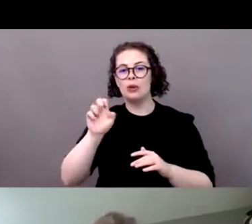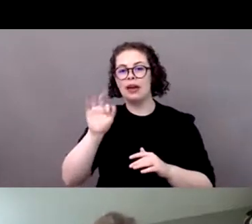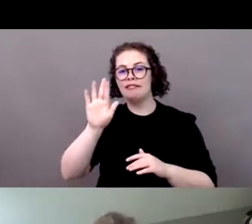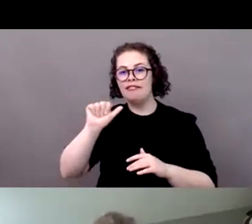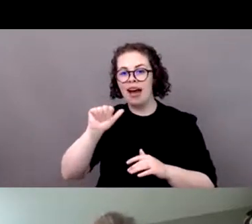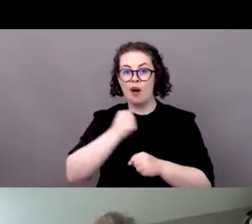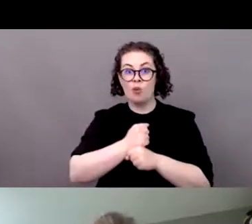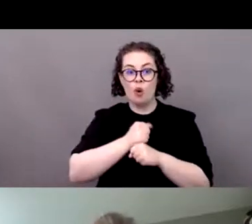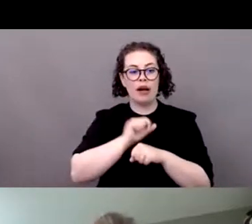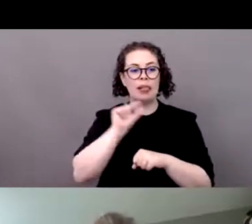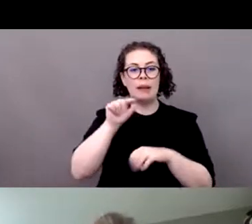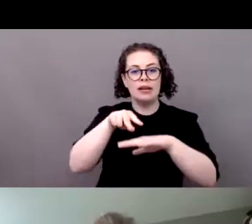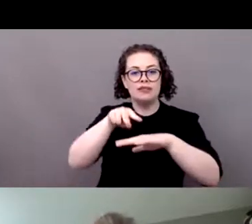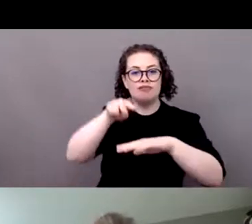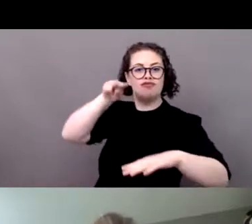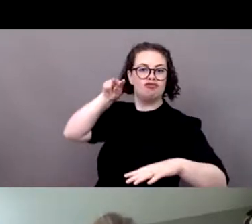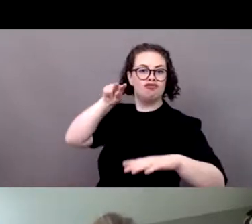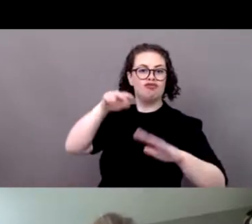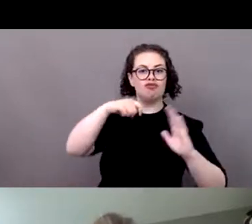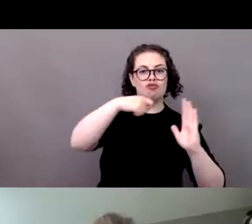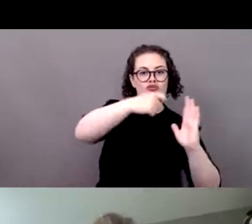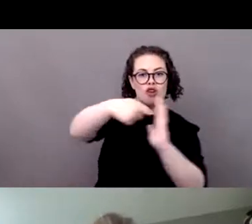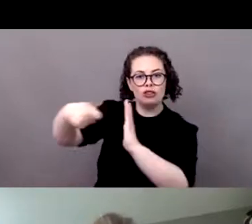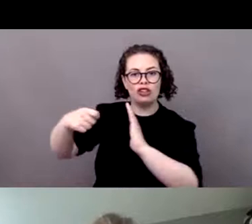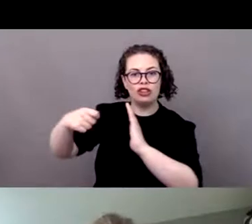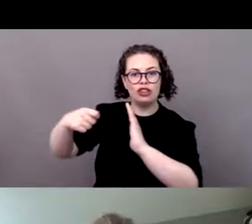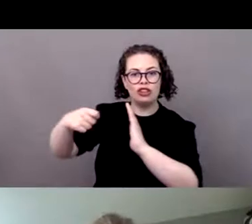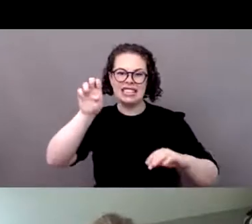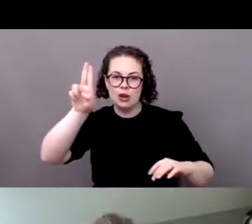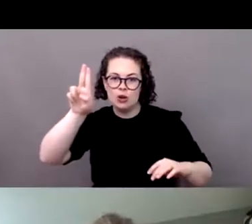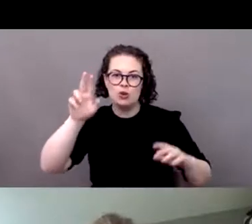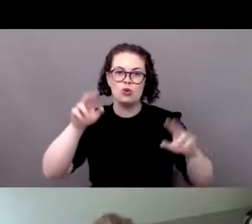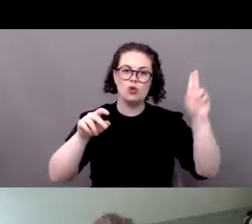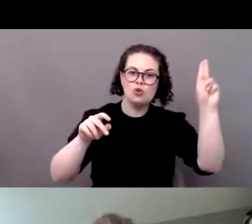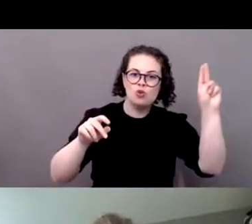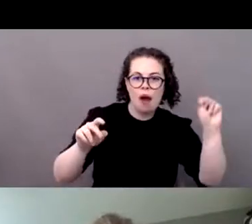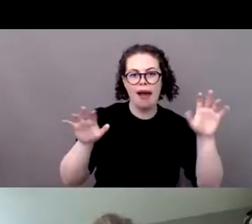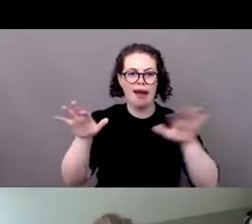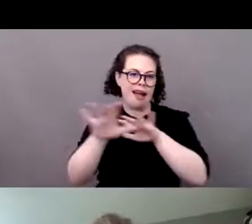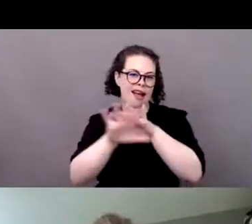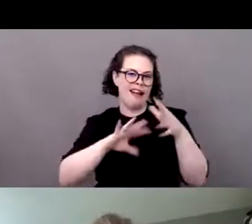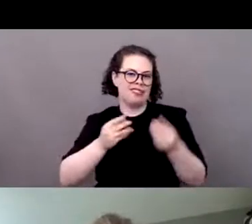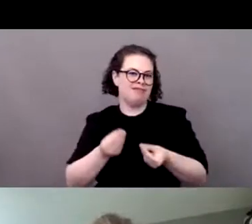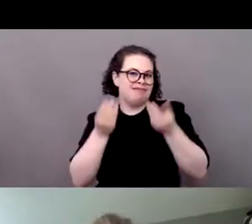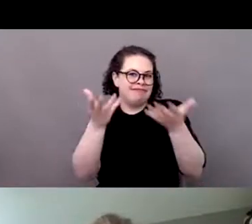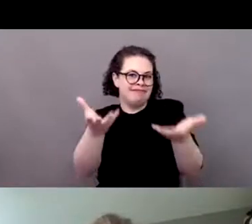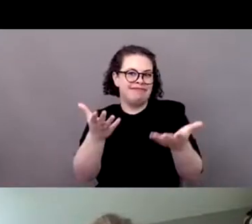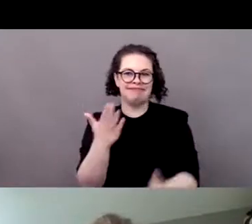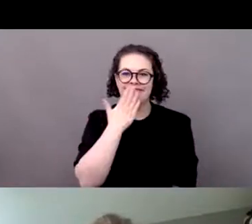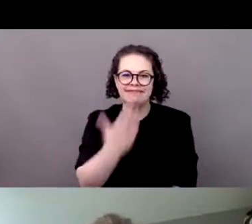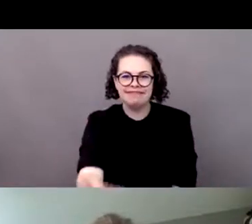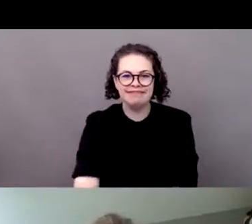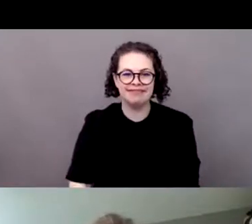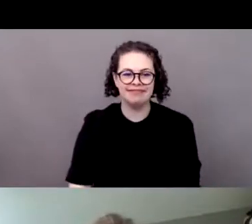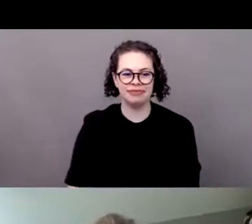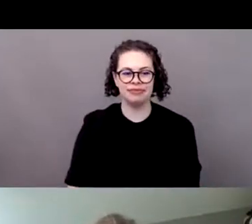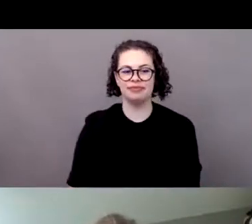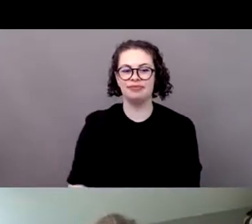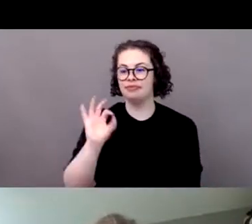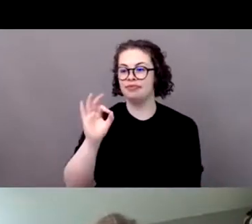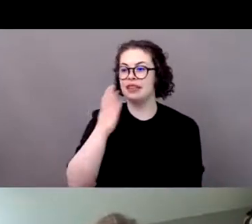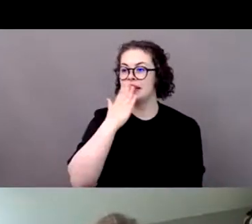does in the context of EU projects and green sports. Thank you. Thank you. Let's move to you,